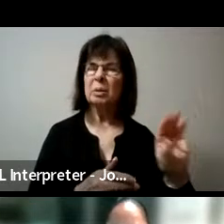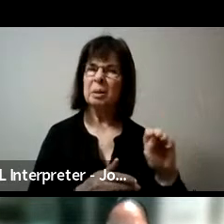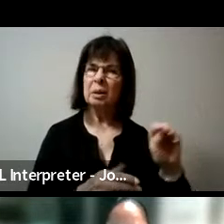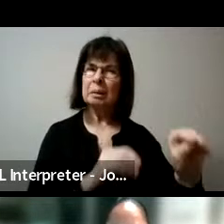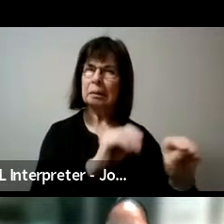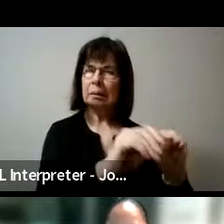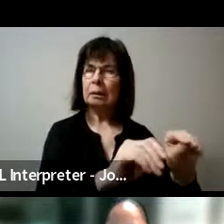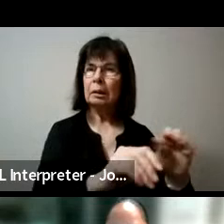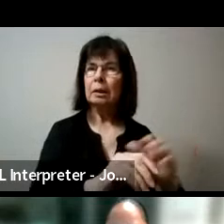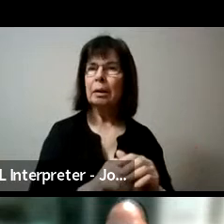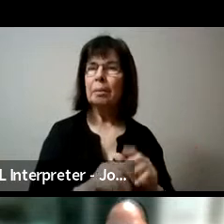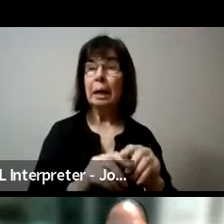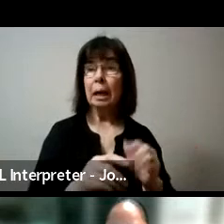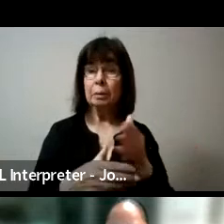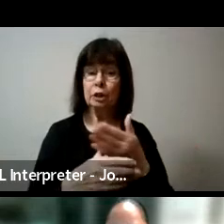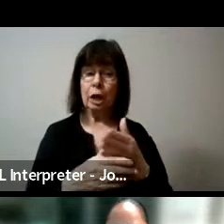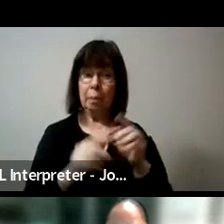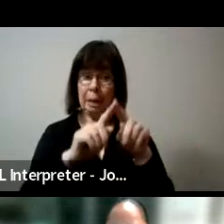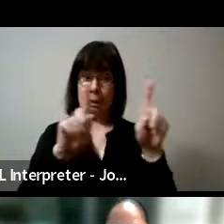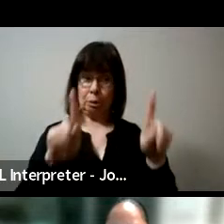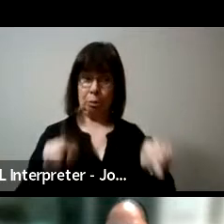my screen.